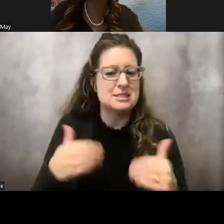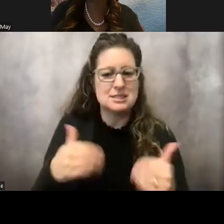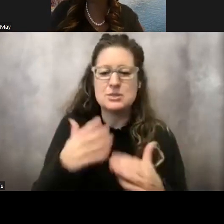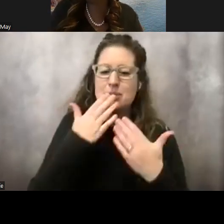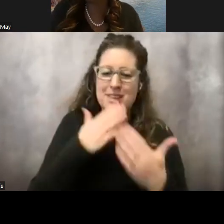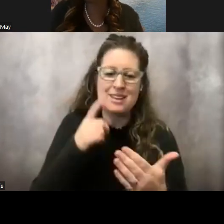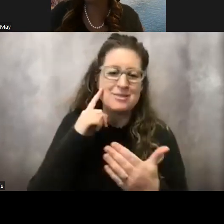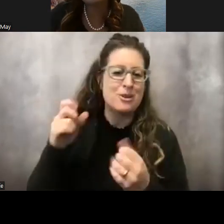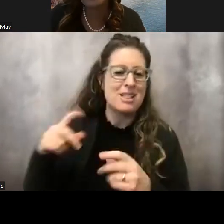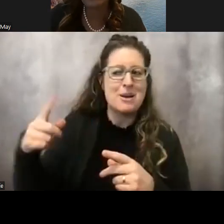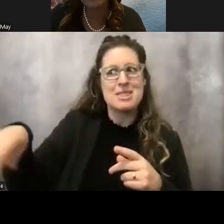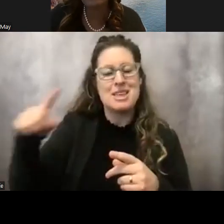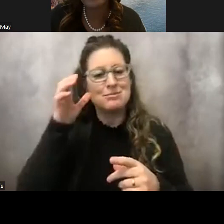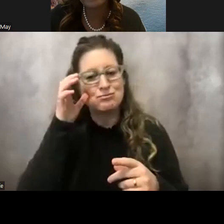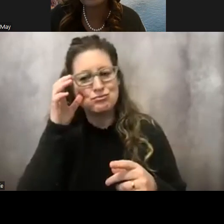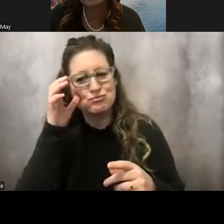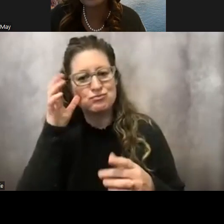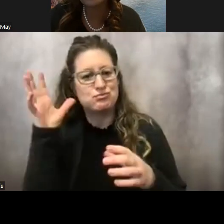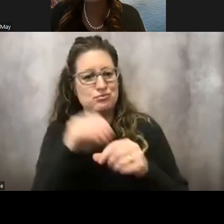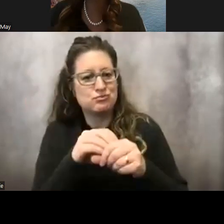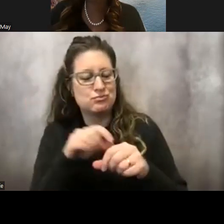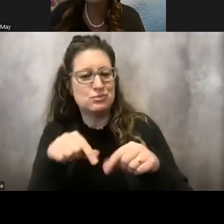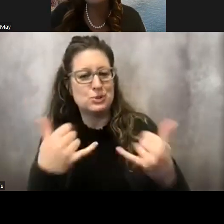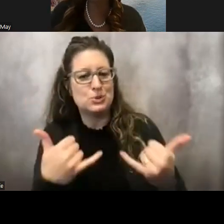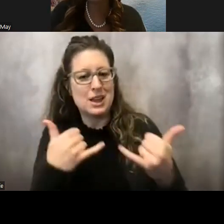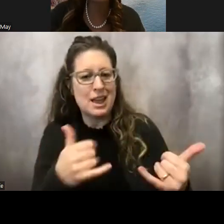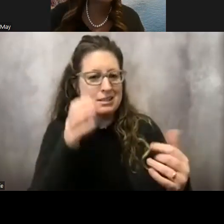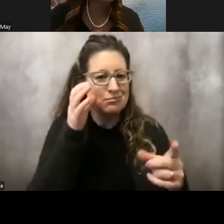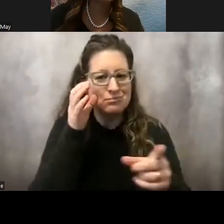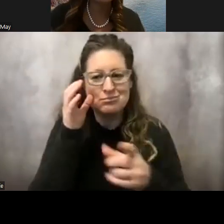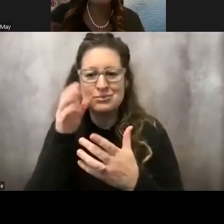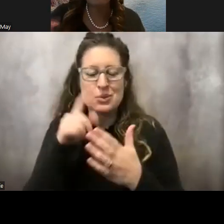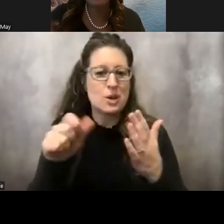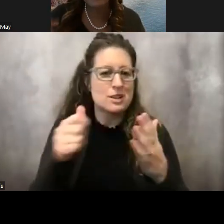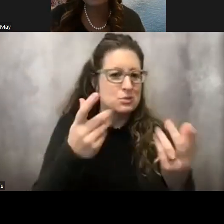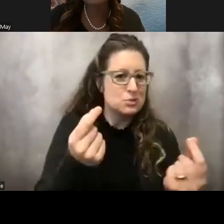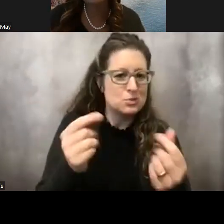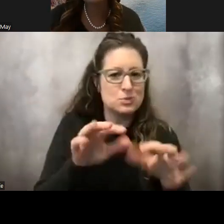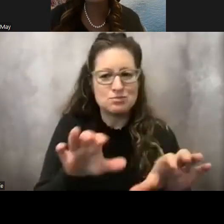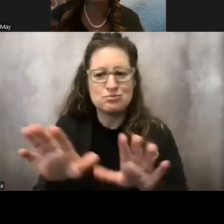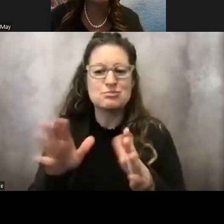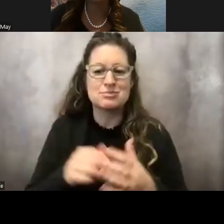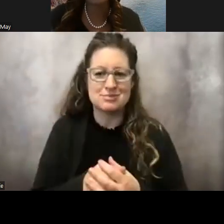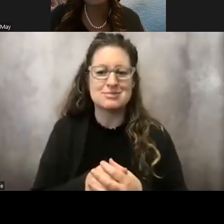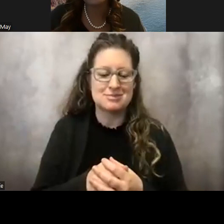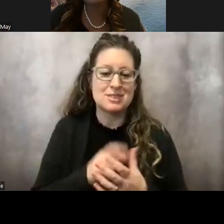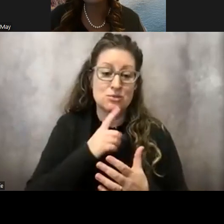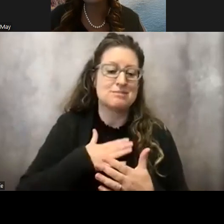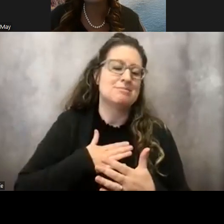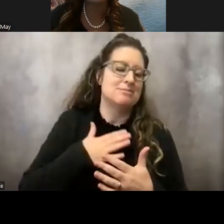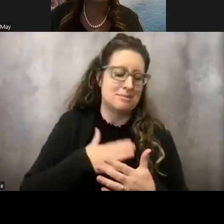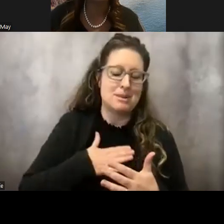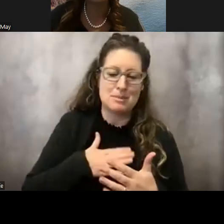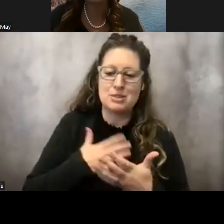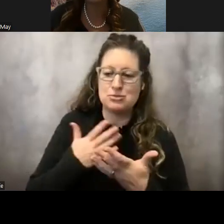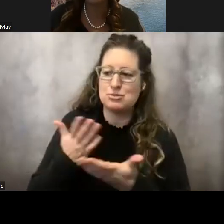to just hear a little bit about what everybody else is doing, in addition to it being my pleasure of serving them